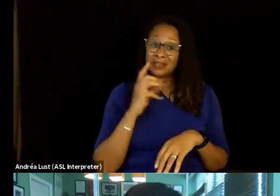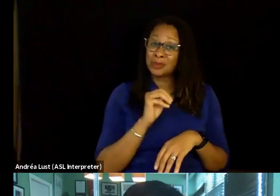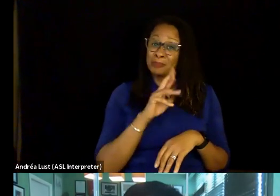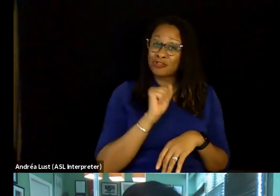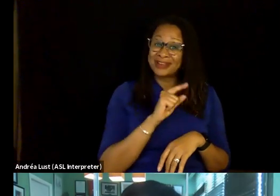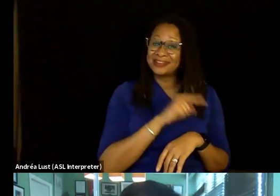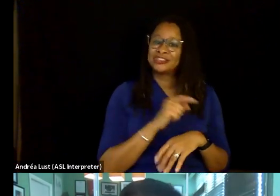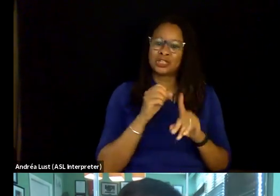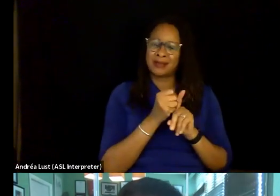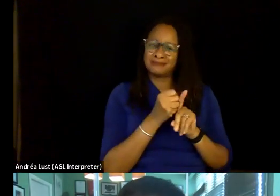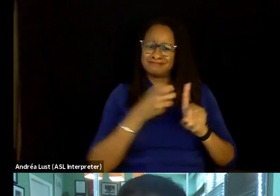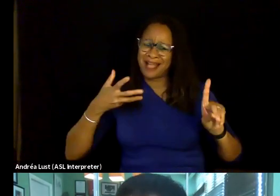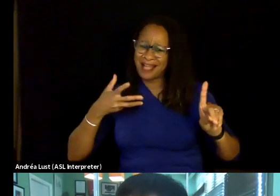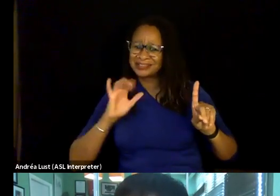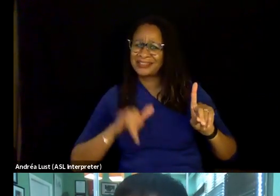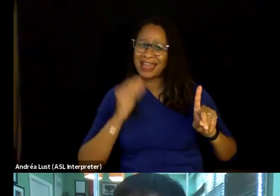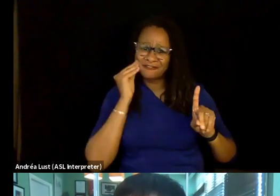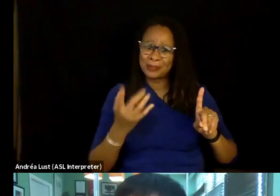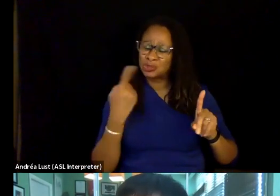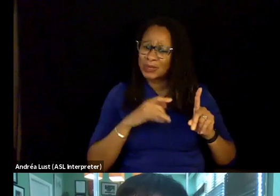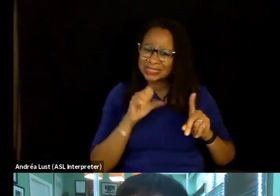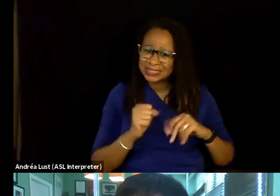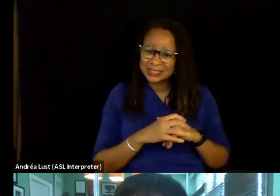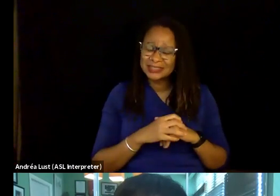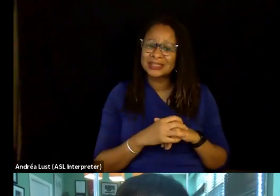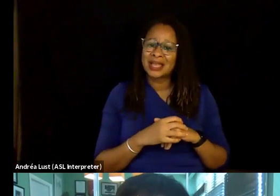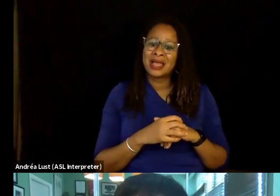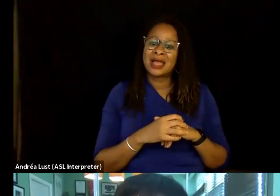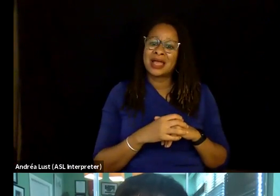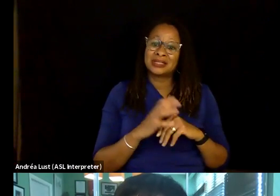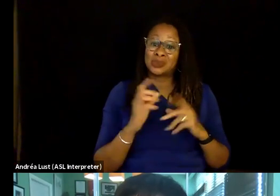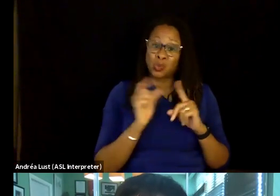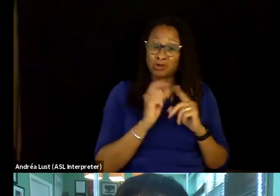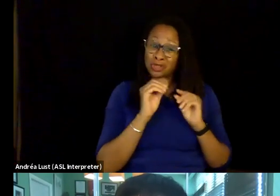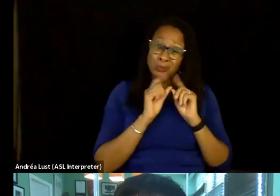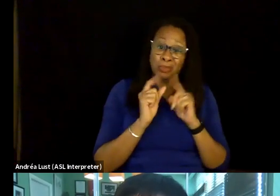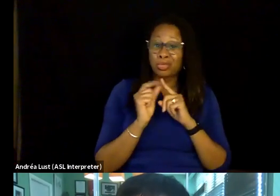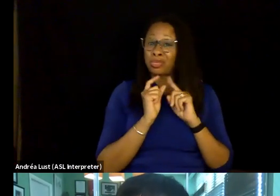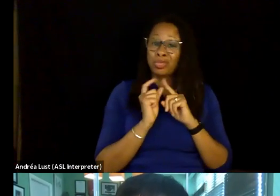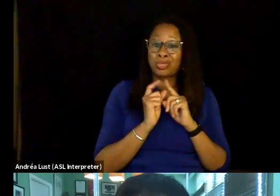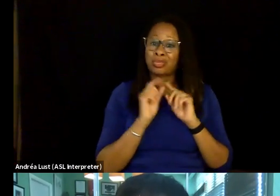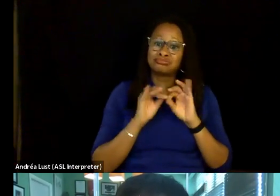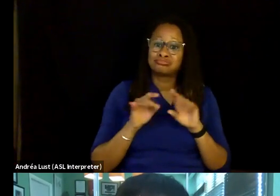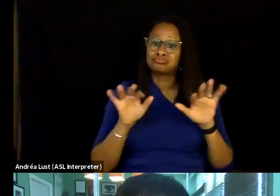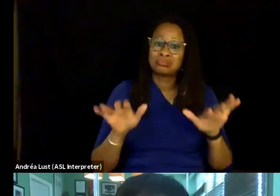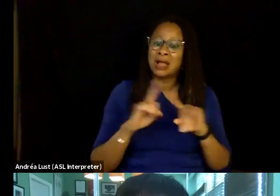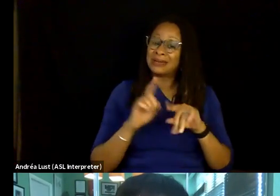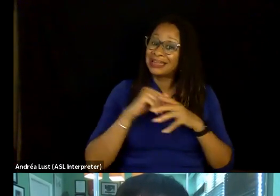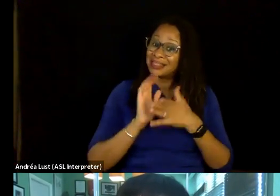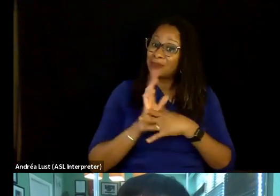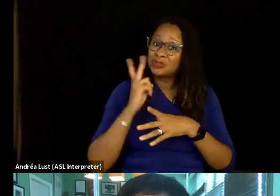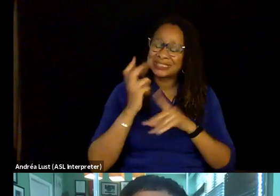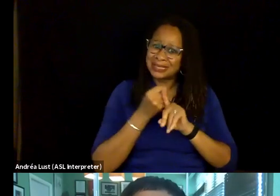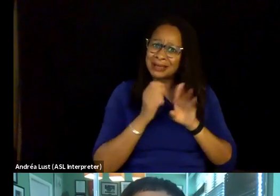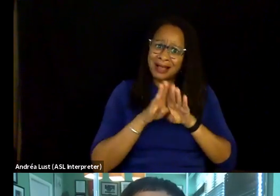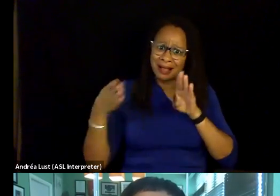what disinformation is, right? Because it's a word that's bandied about, but in the film you see it unpacked and what the